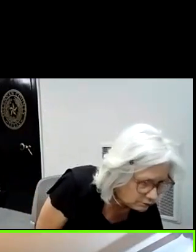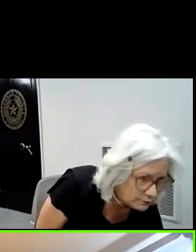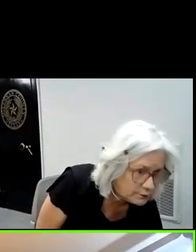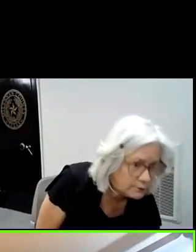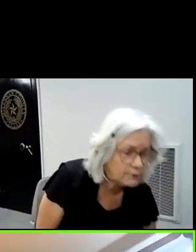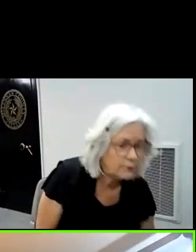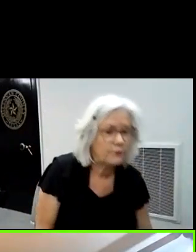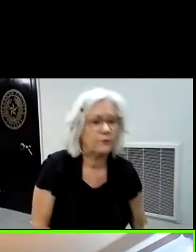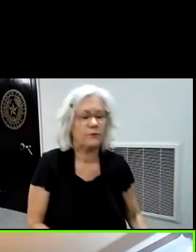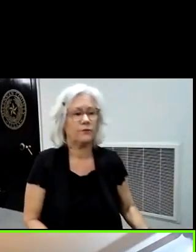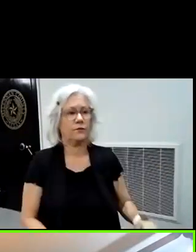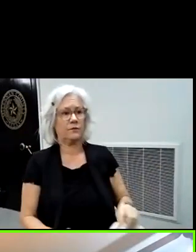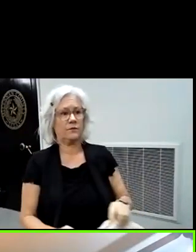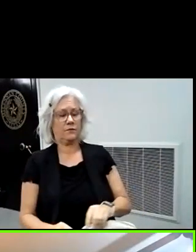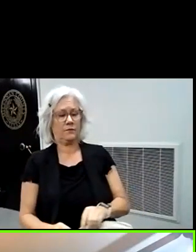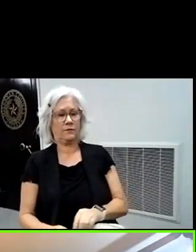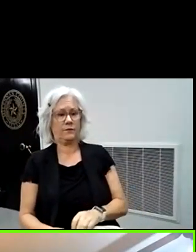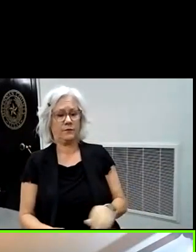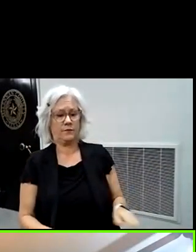Okay.